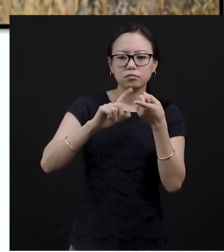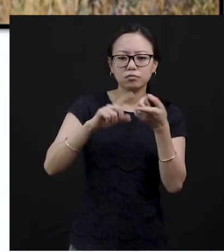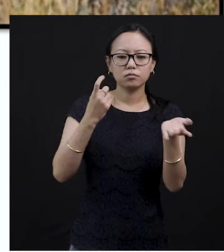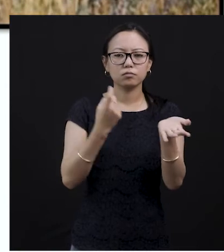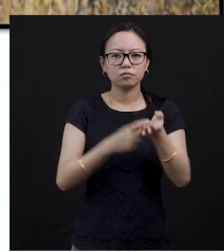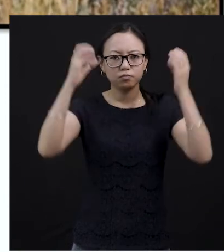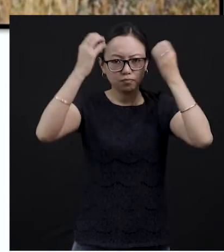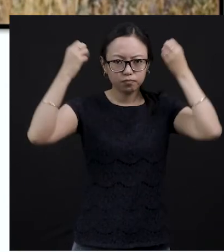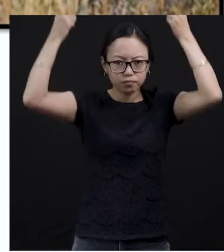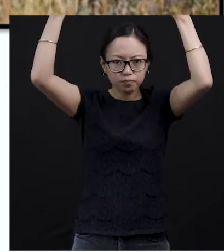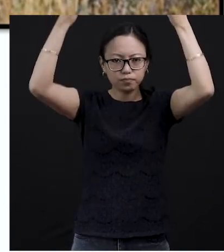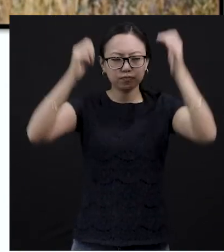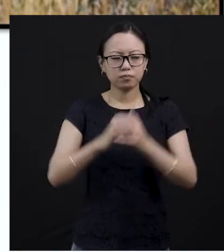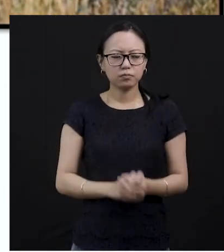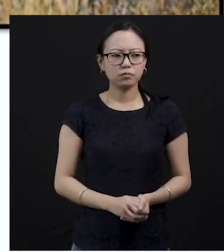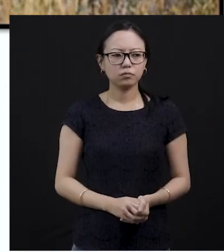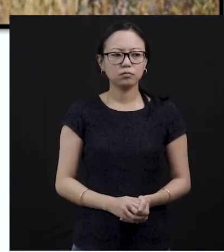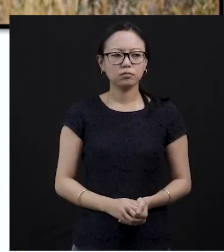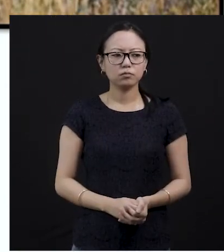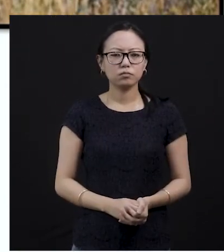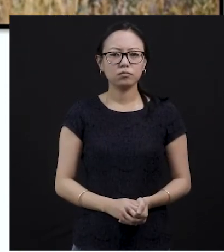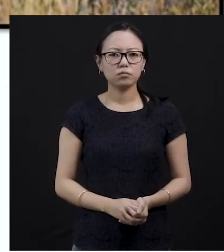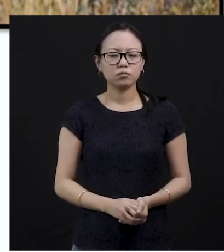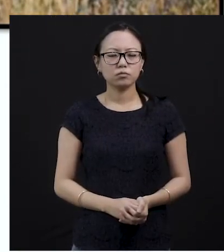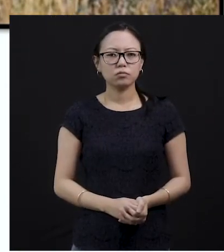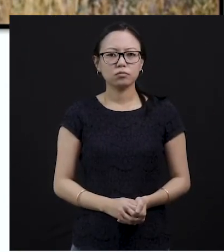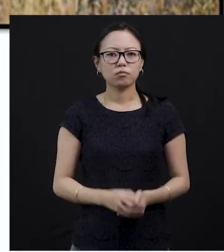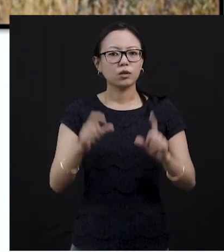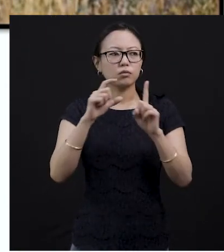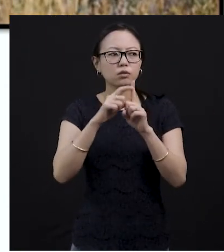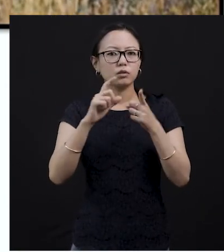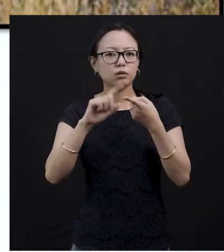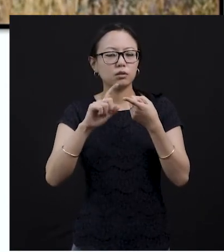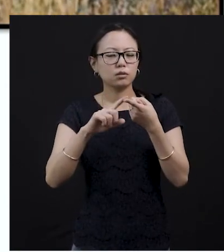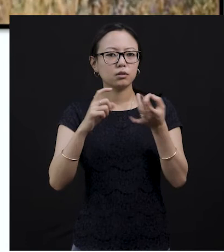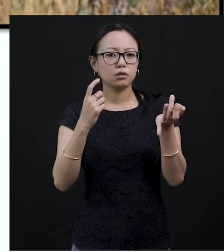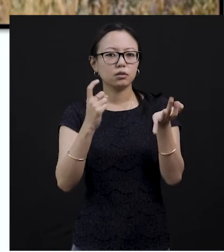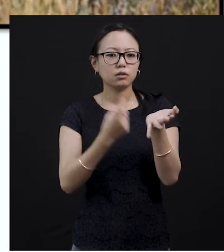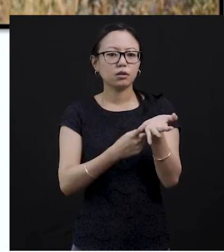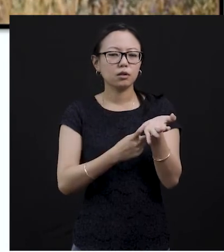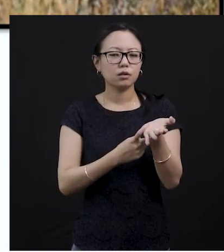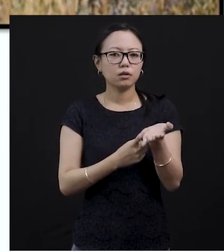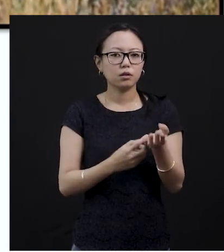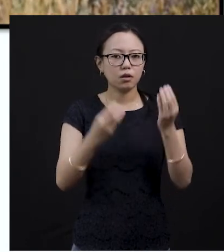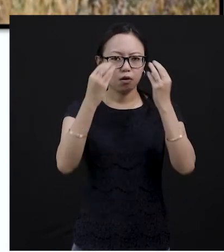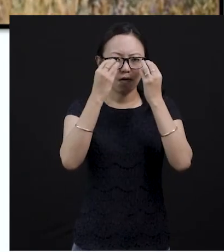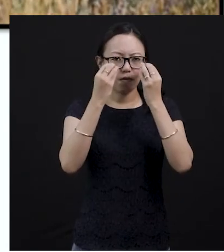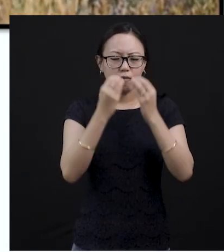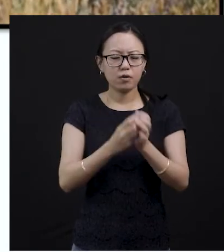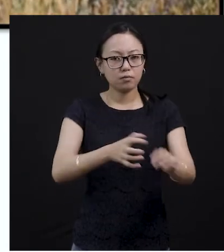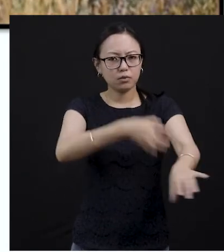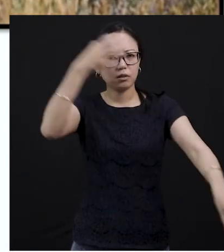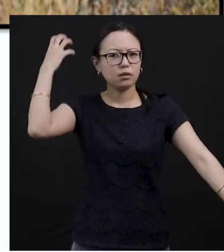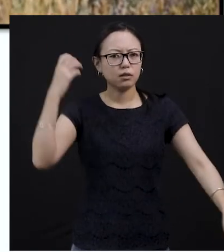okay, students. A deer has eyes on the side of their head, not in the front like